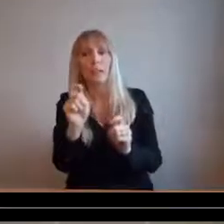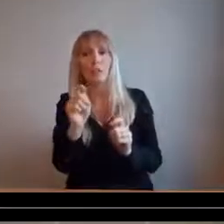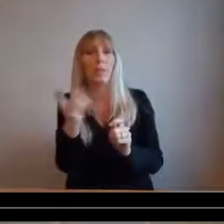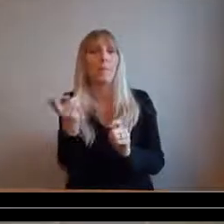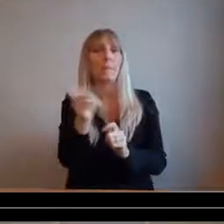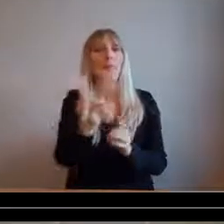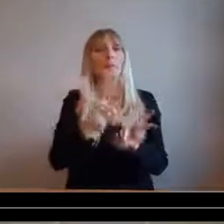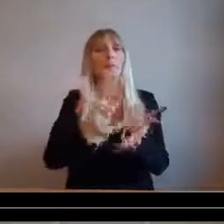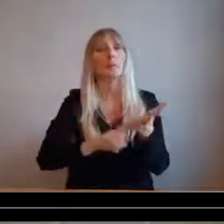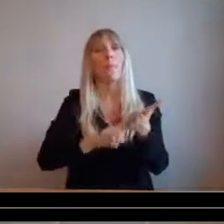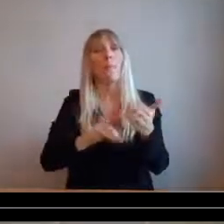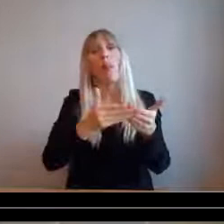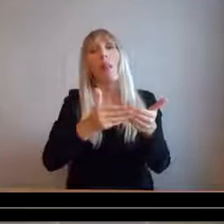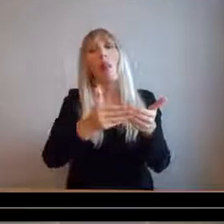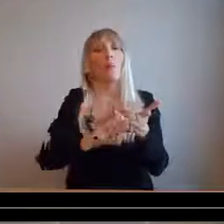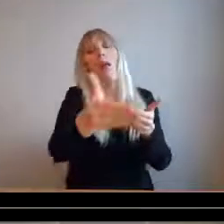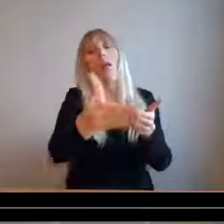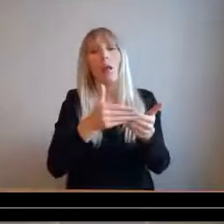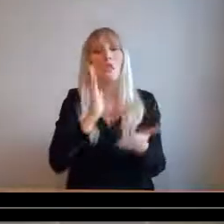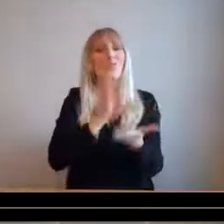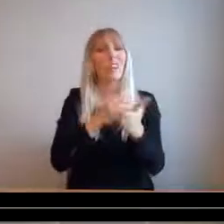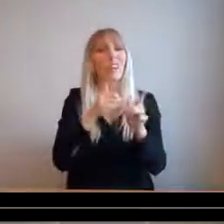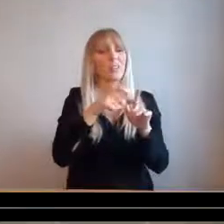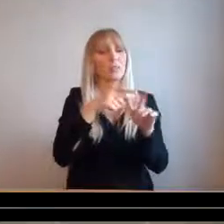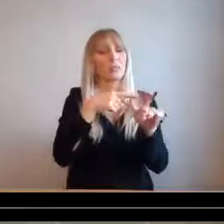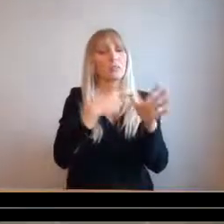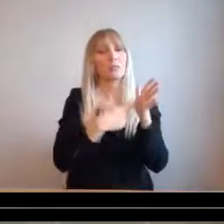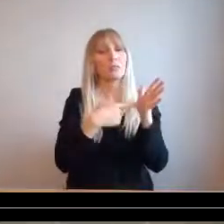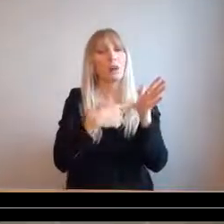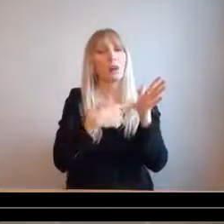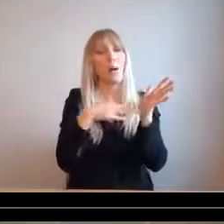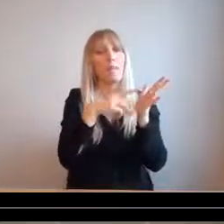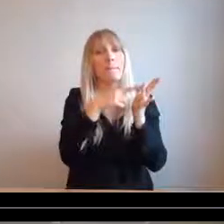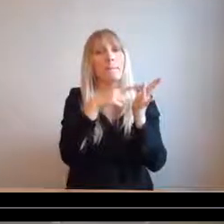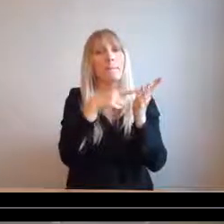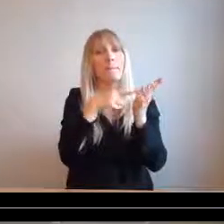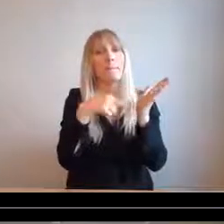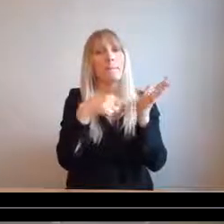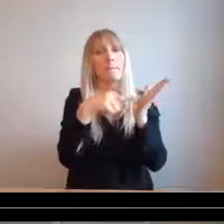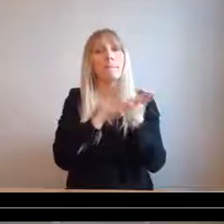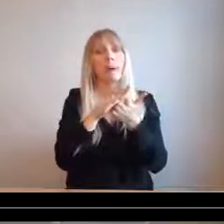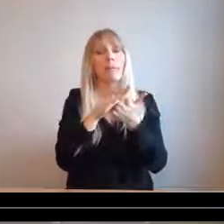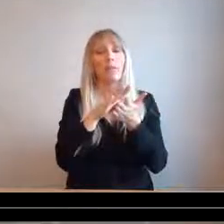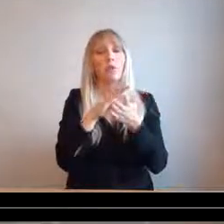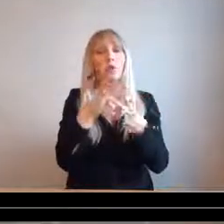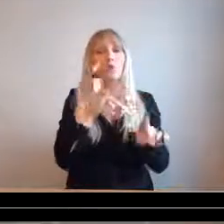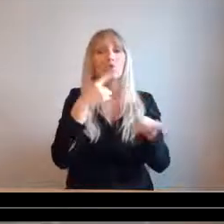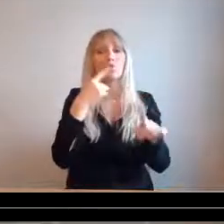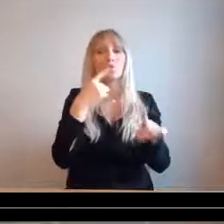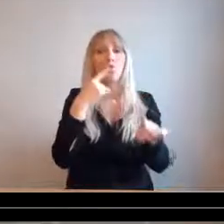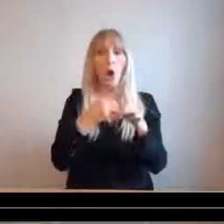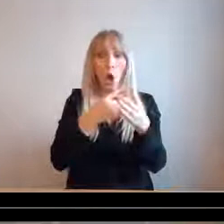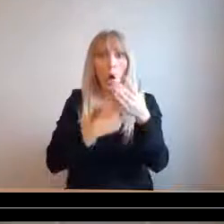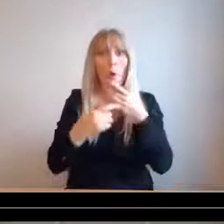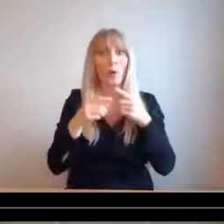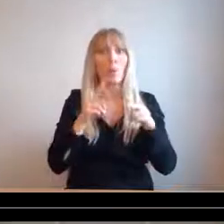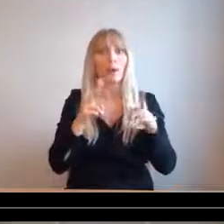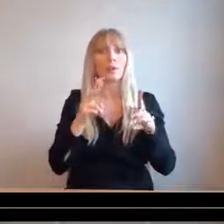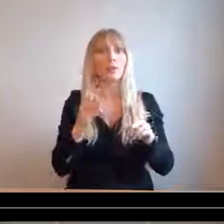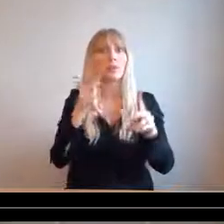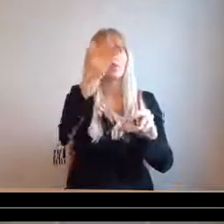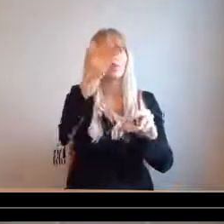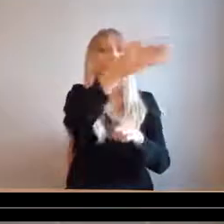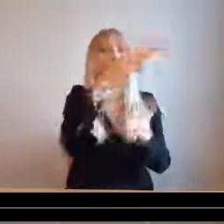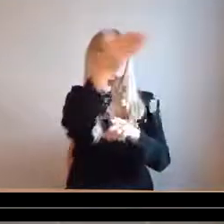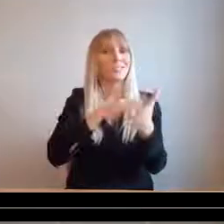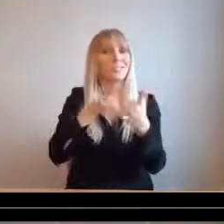over time. The Dartford crossing still is the only way of crossing the Thames east of London. So COVID or no